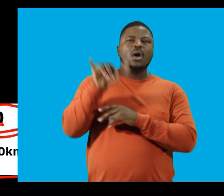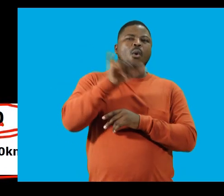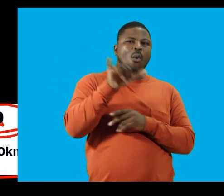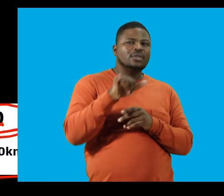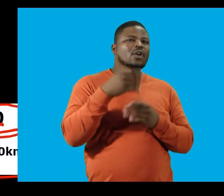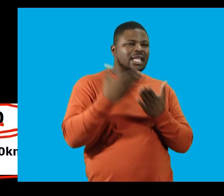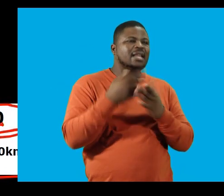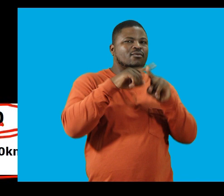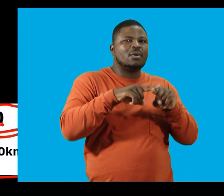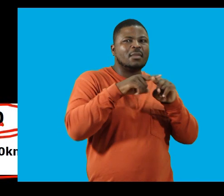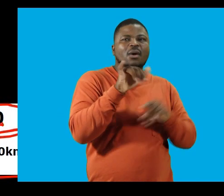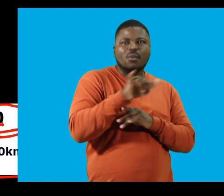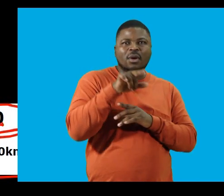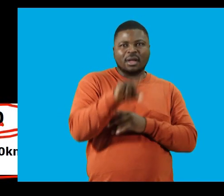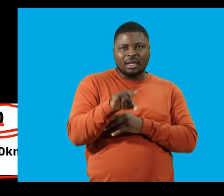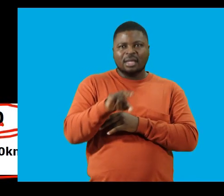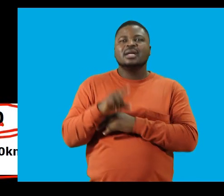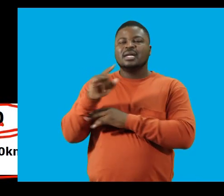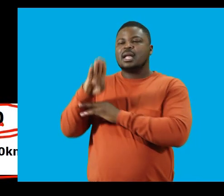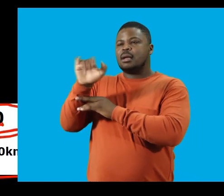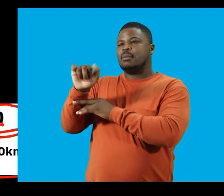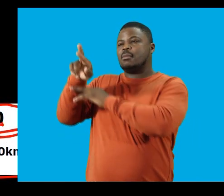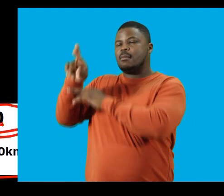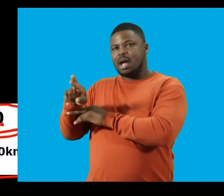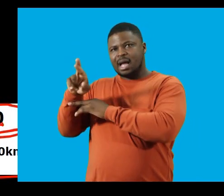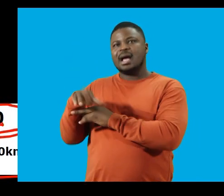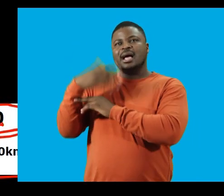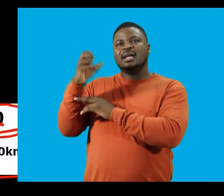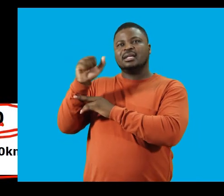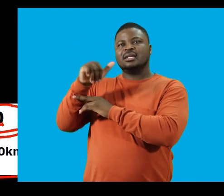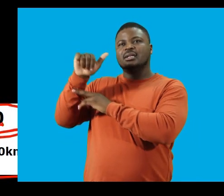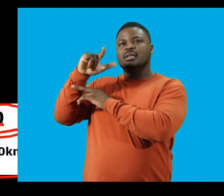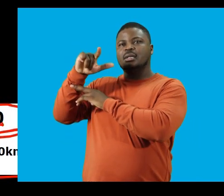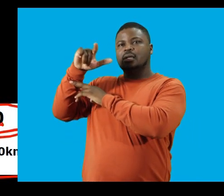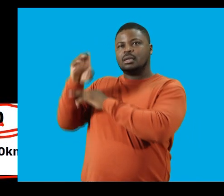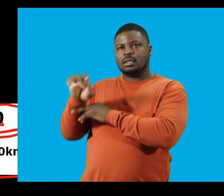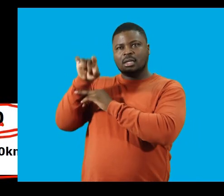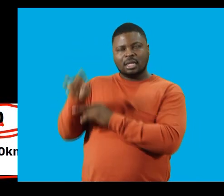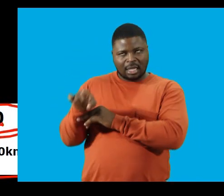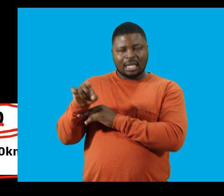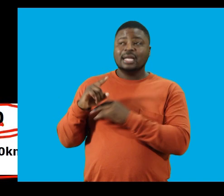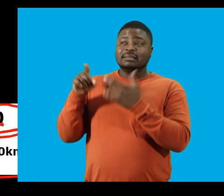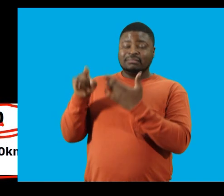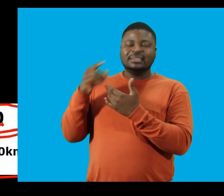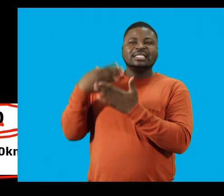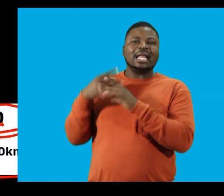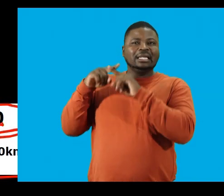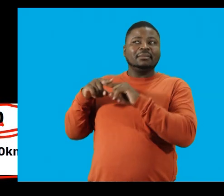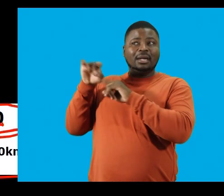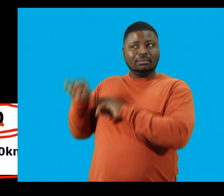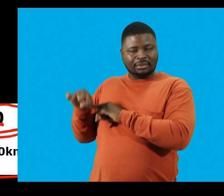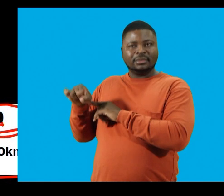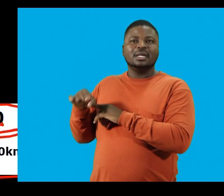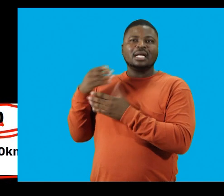being reliable, it is going to be your bar scale. Why? Because your bar scale